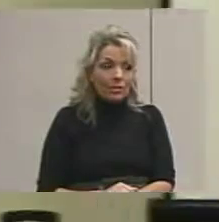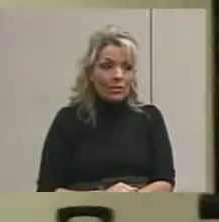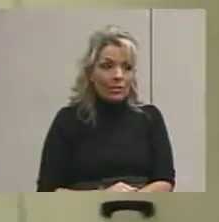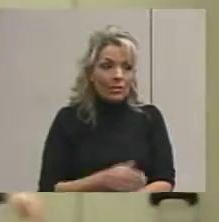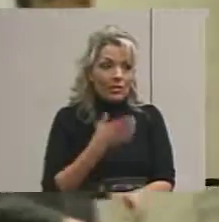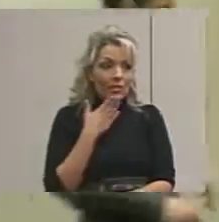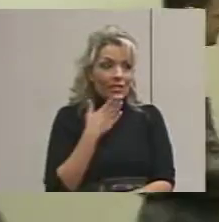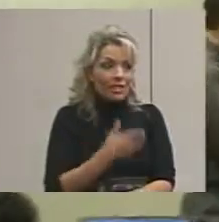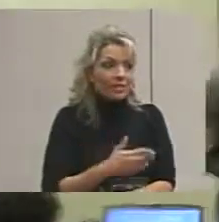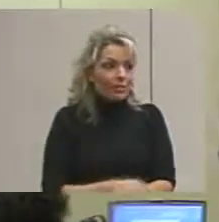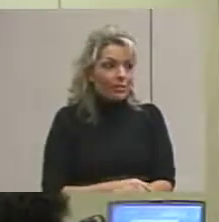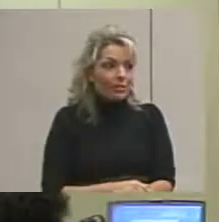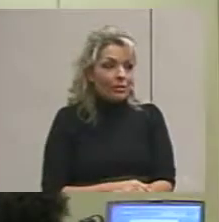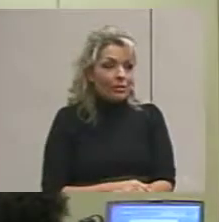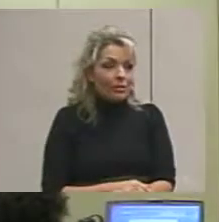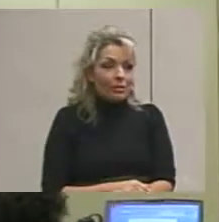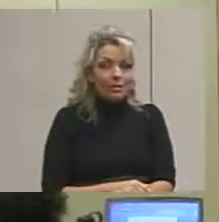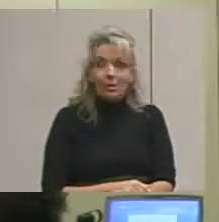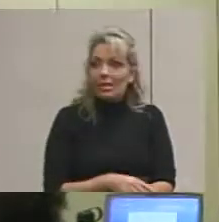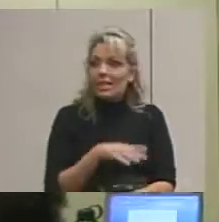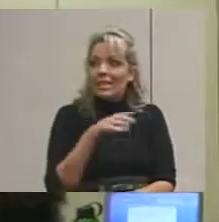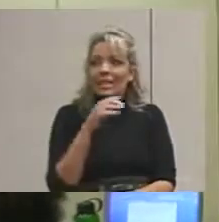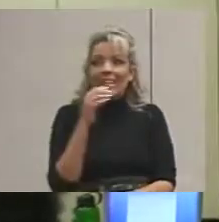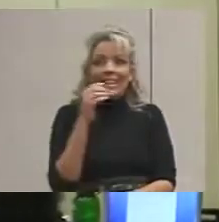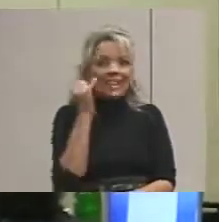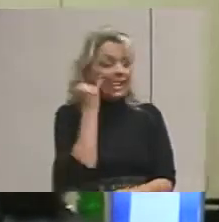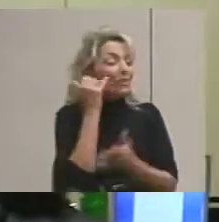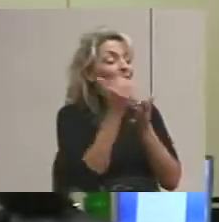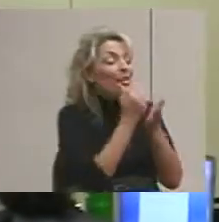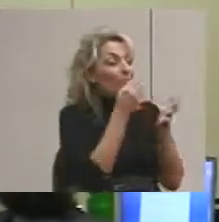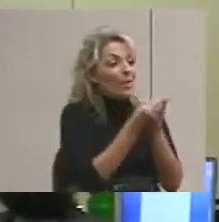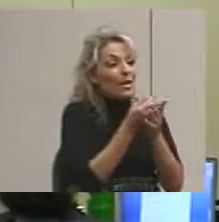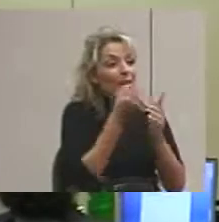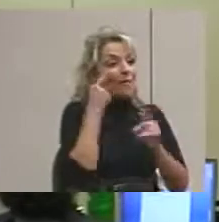Thank you. If you could make money from being a con man, you should do it. Thank you.